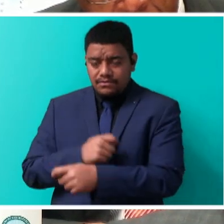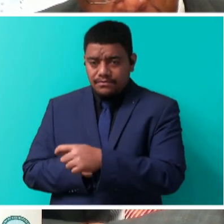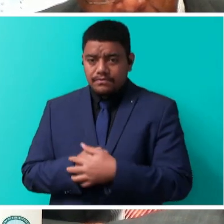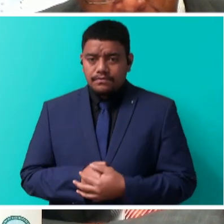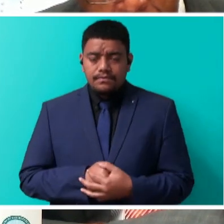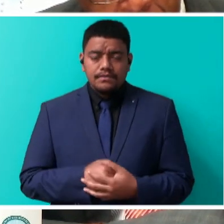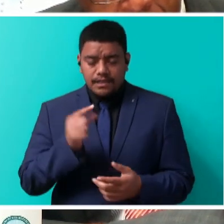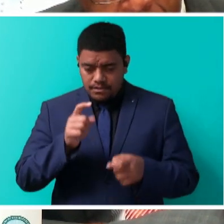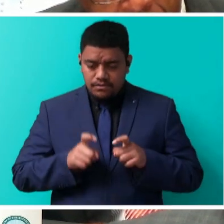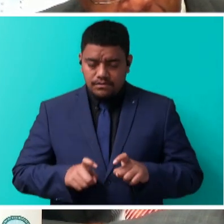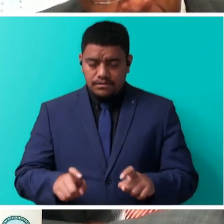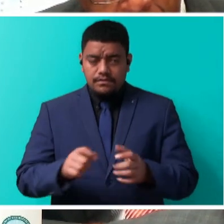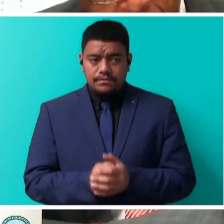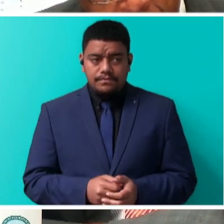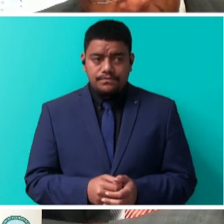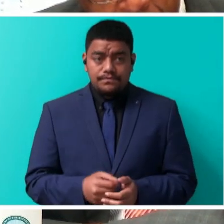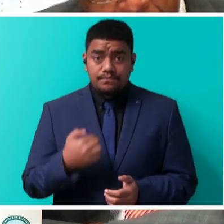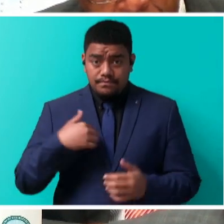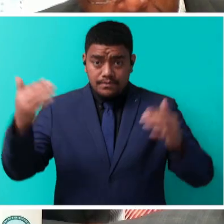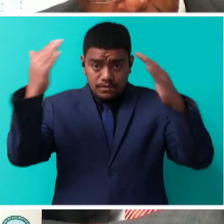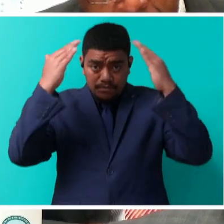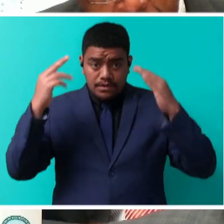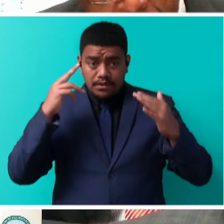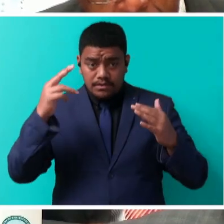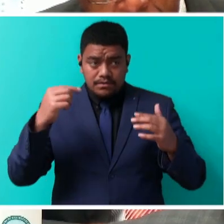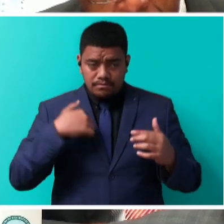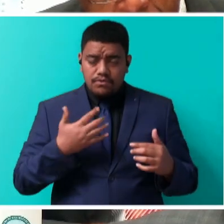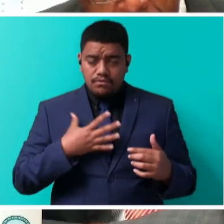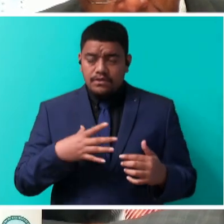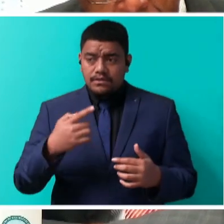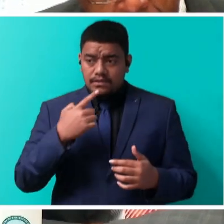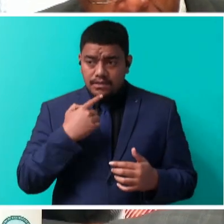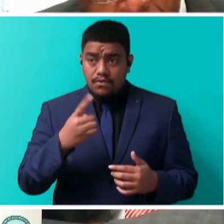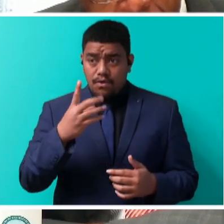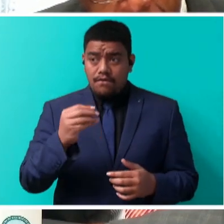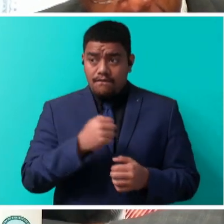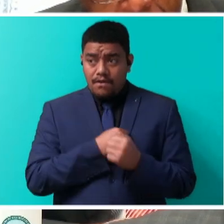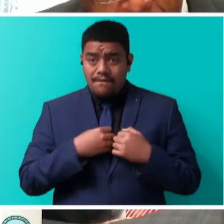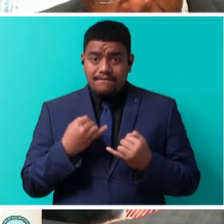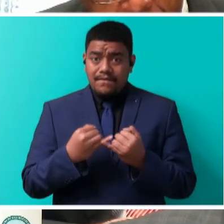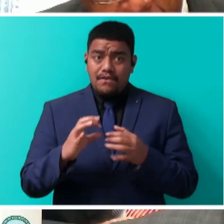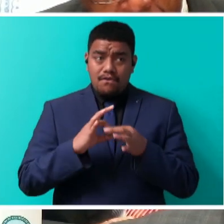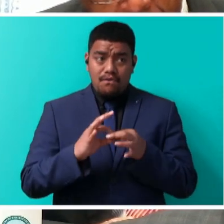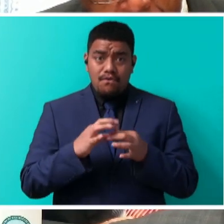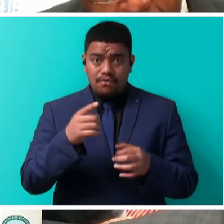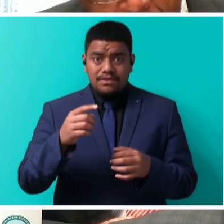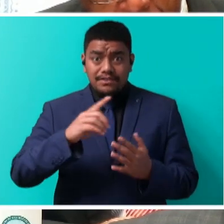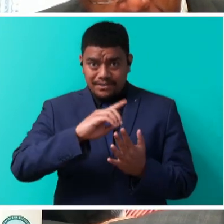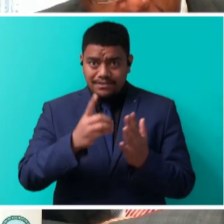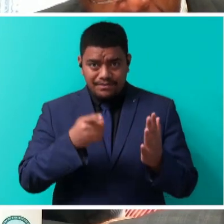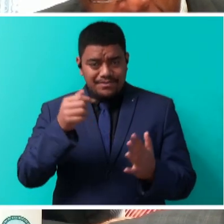stable society. If I may, Mr. Speaker, sir, acknowledge that one of our very own drafters, as you are aware,